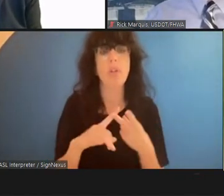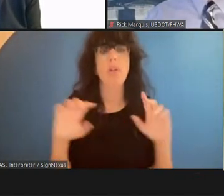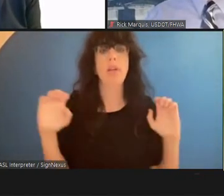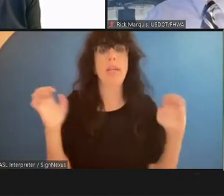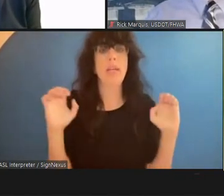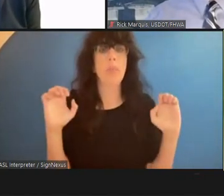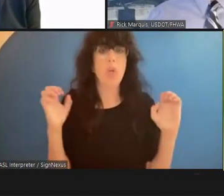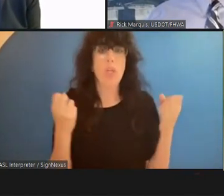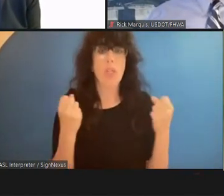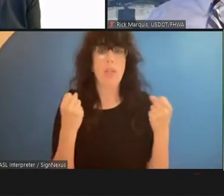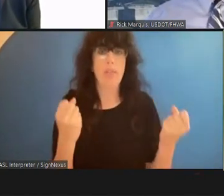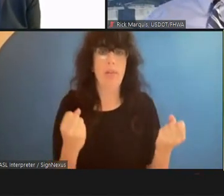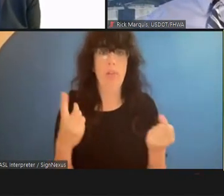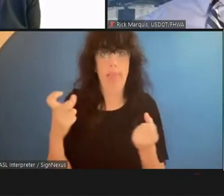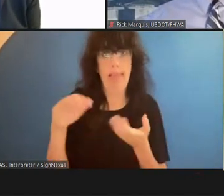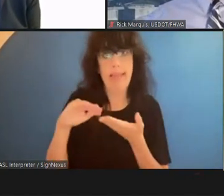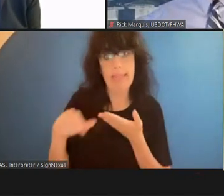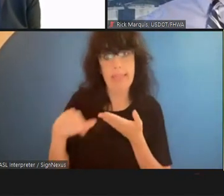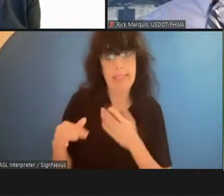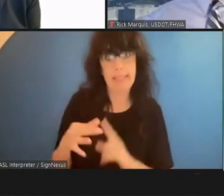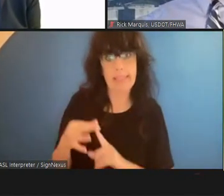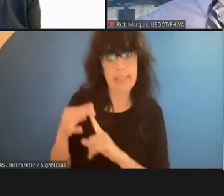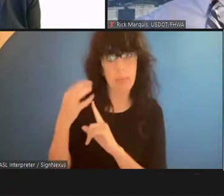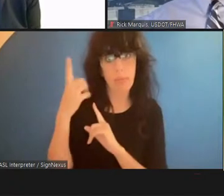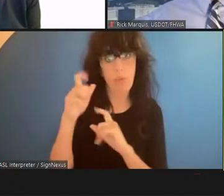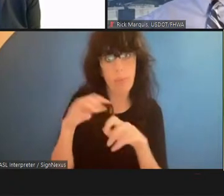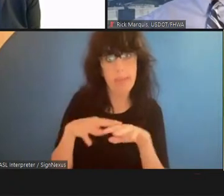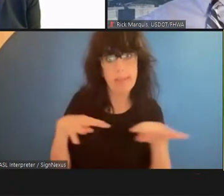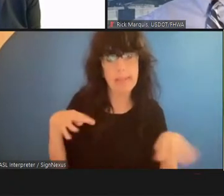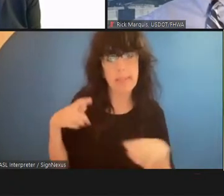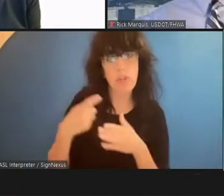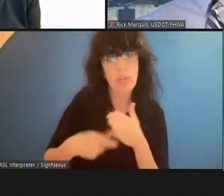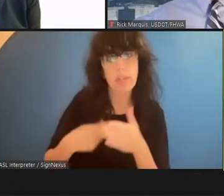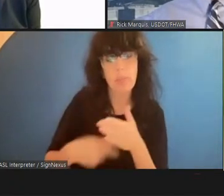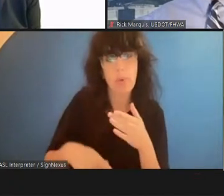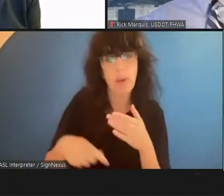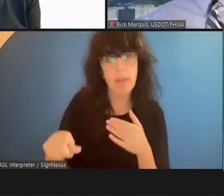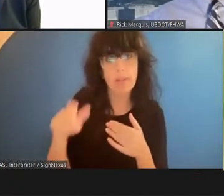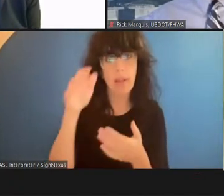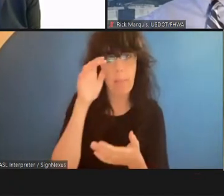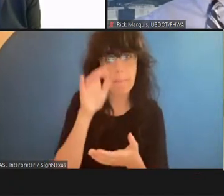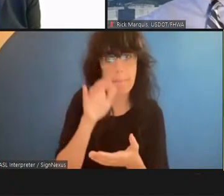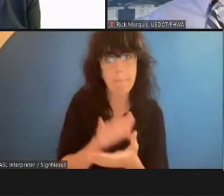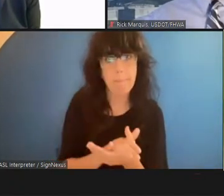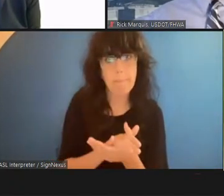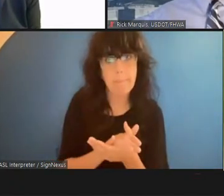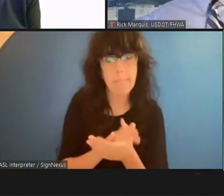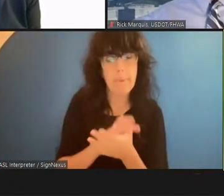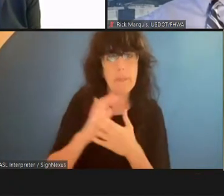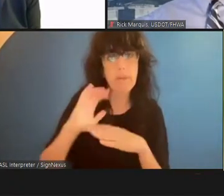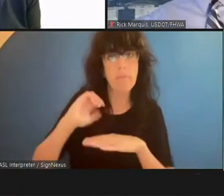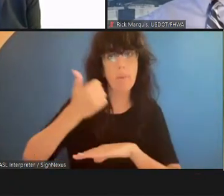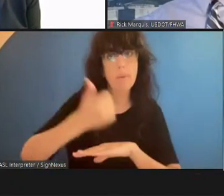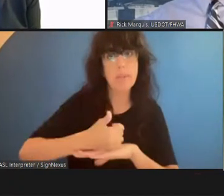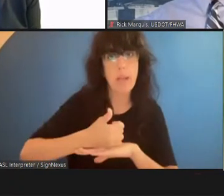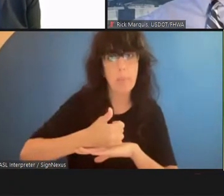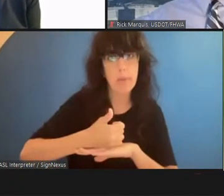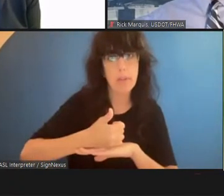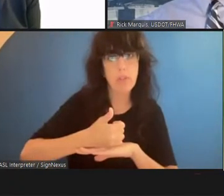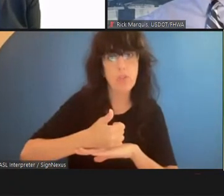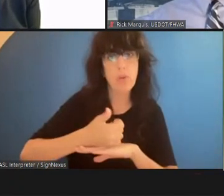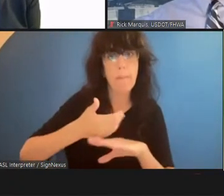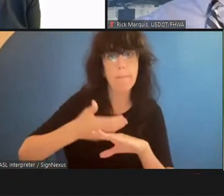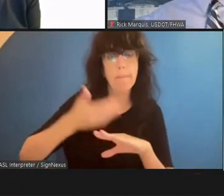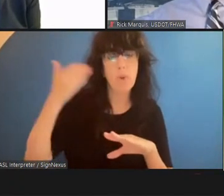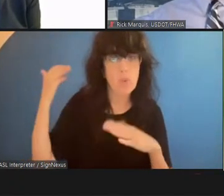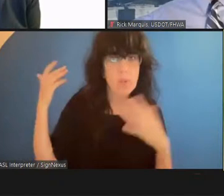vehicles are exempt from this congestion pricing i believe that was established previously and